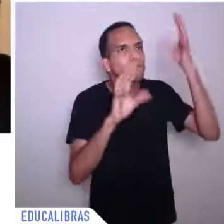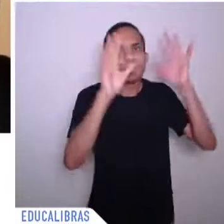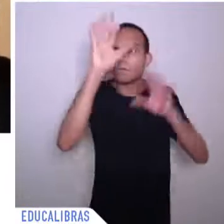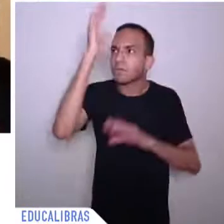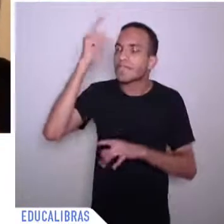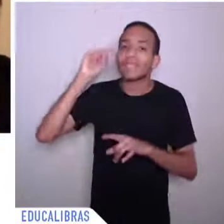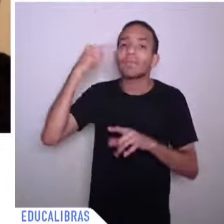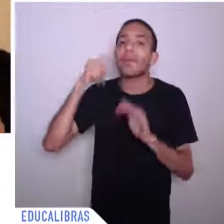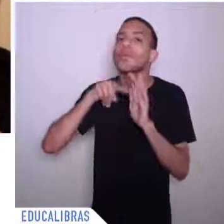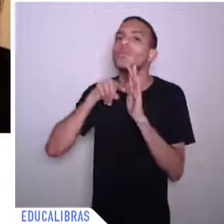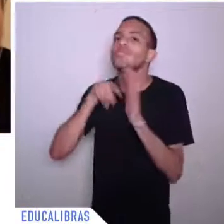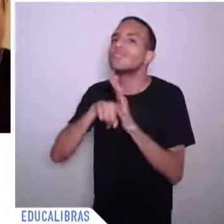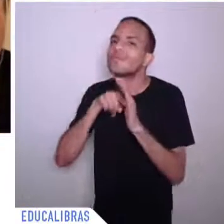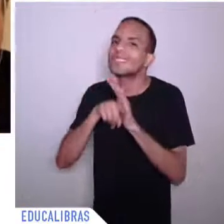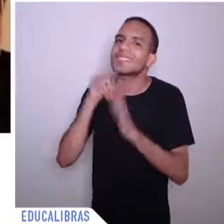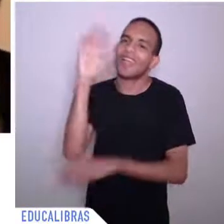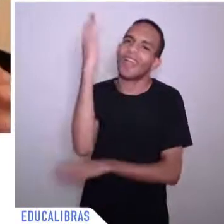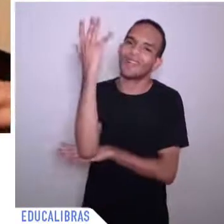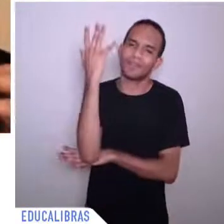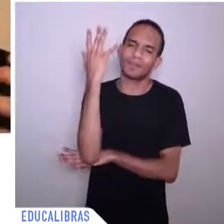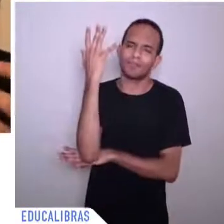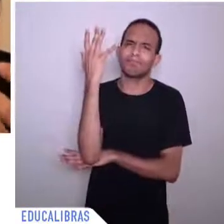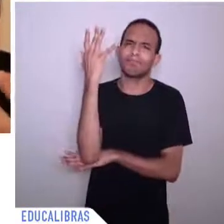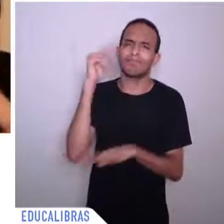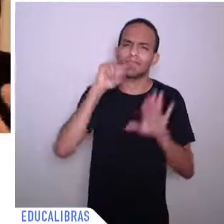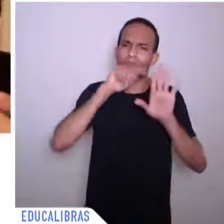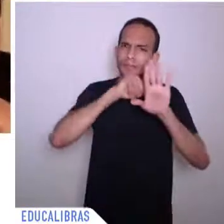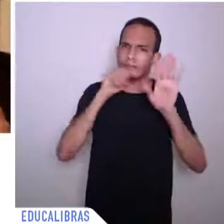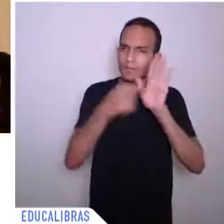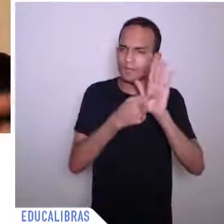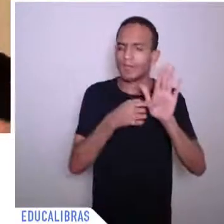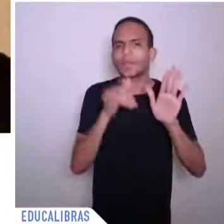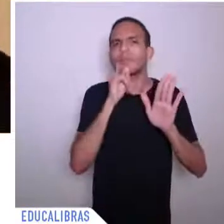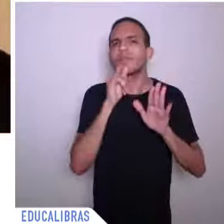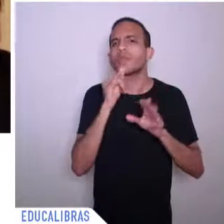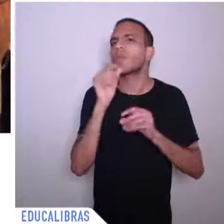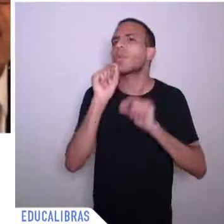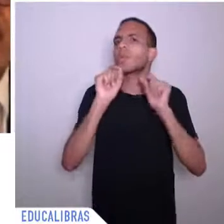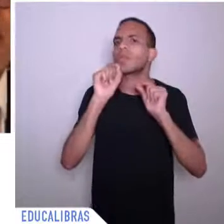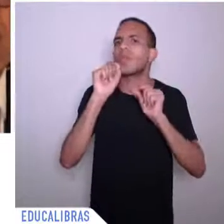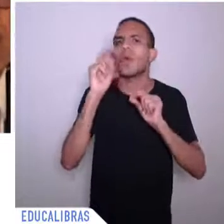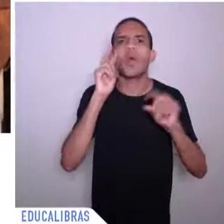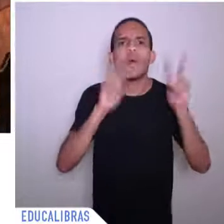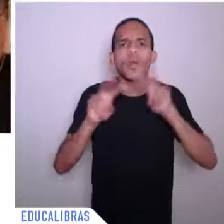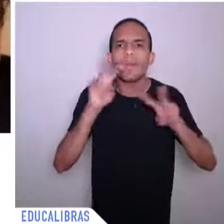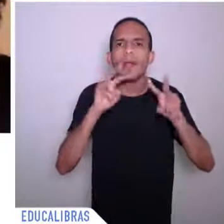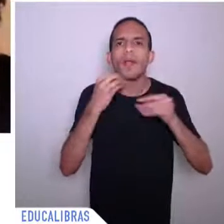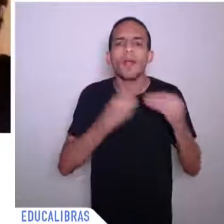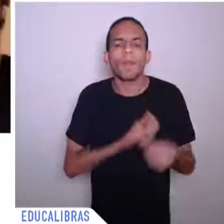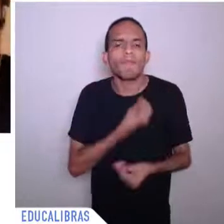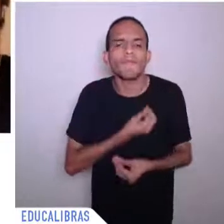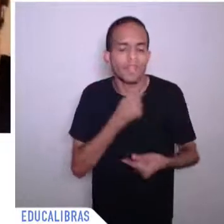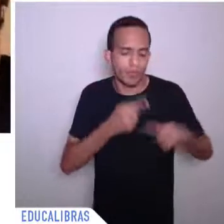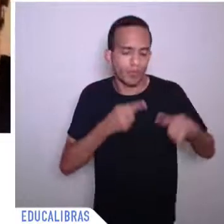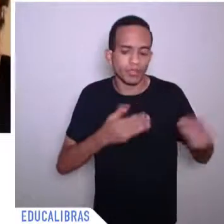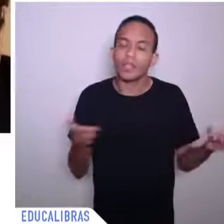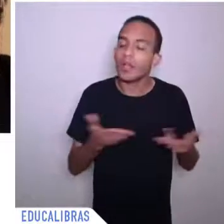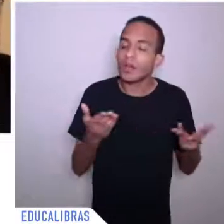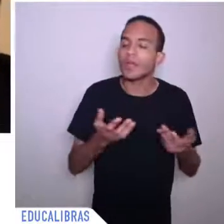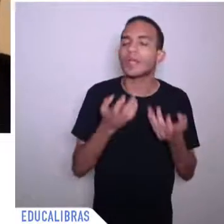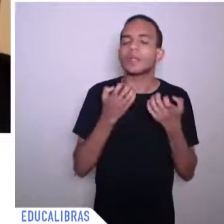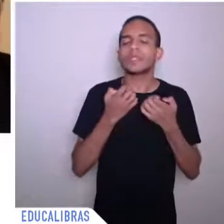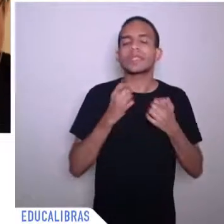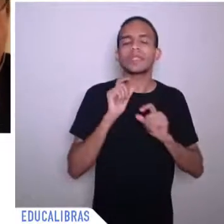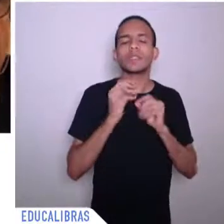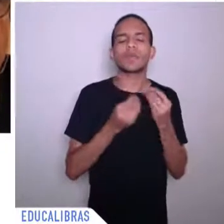tree from the florist to then study the tree better, and trying to look from this point